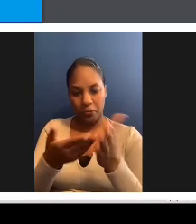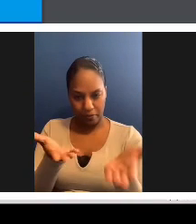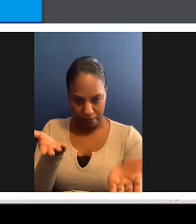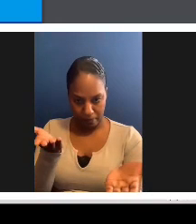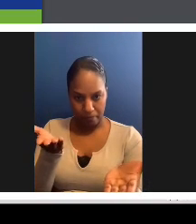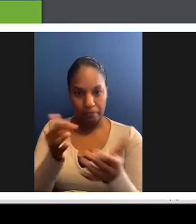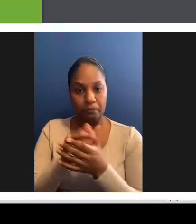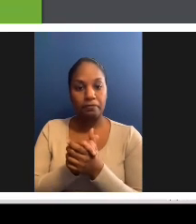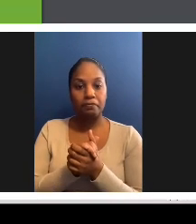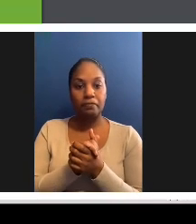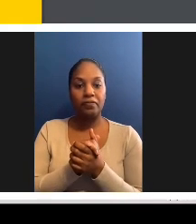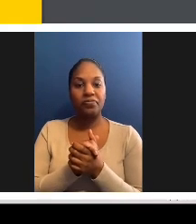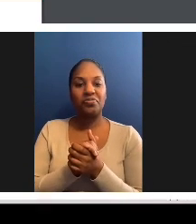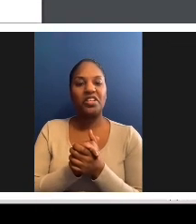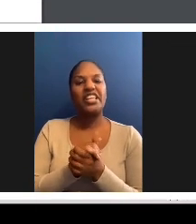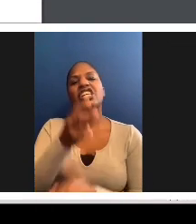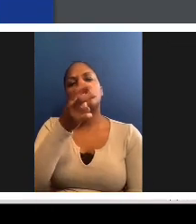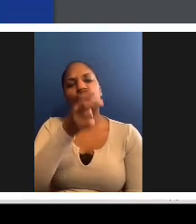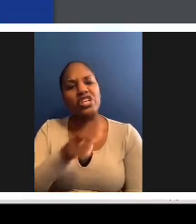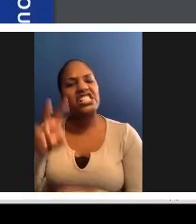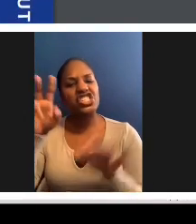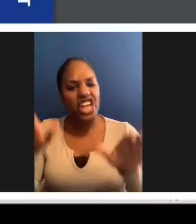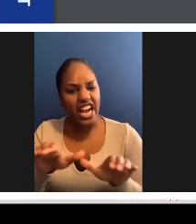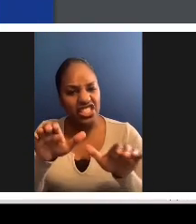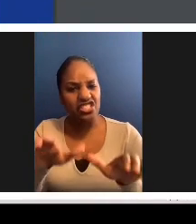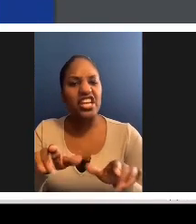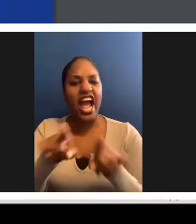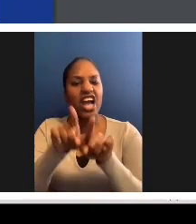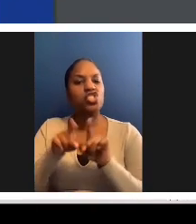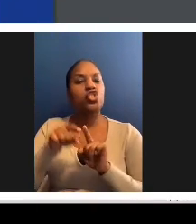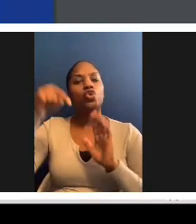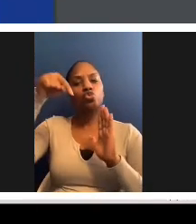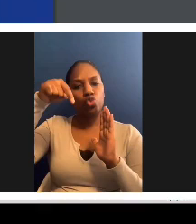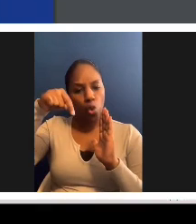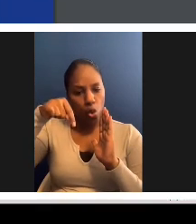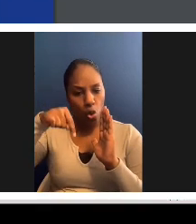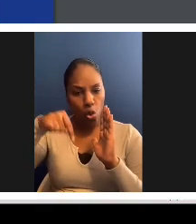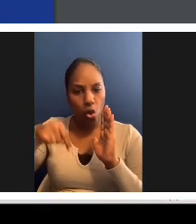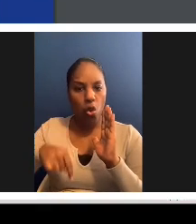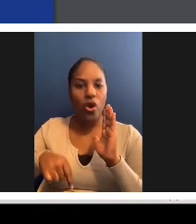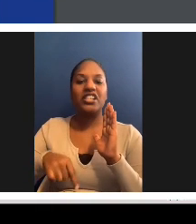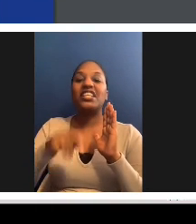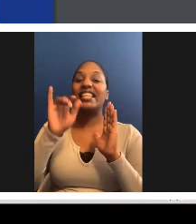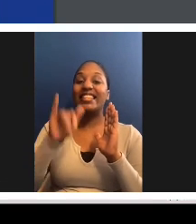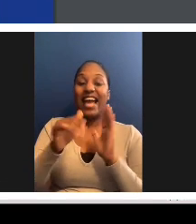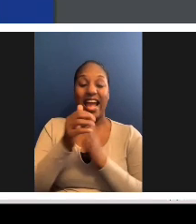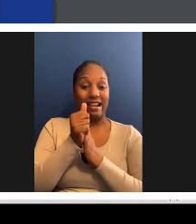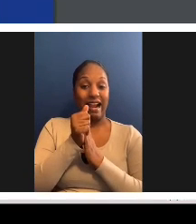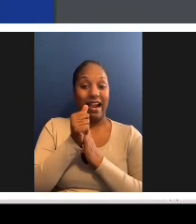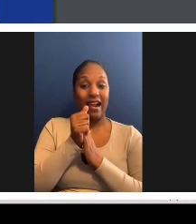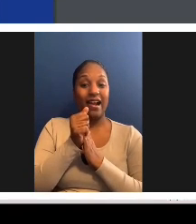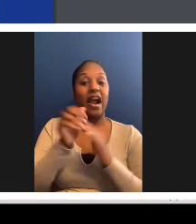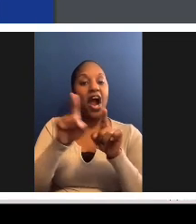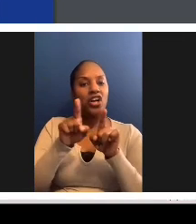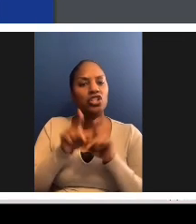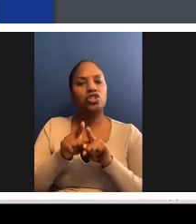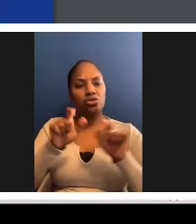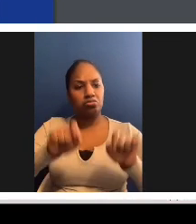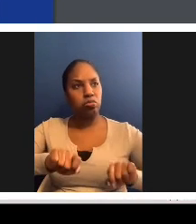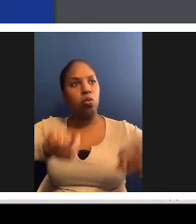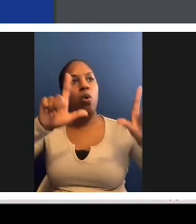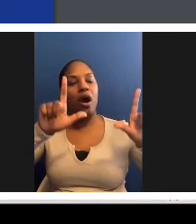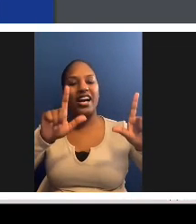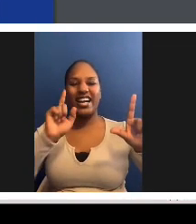It tells you some transition activities. As you scroll down, as this is a slide guide, as you pull that out, it gives you